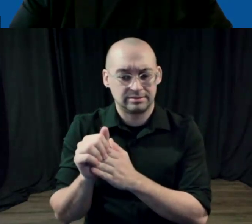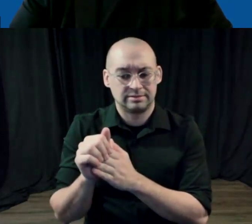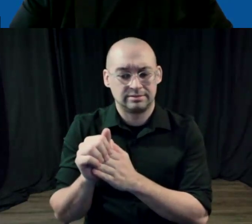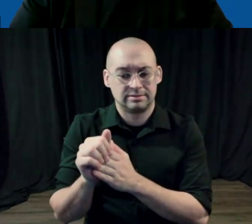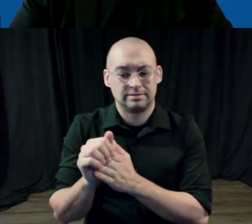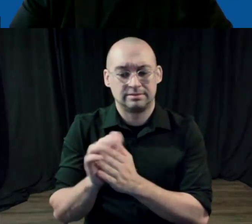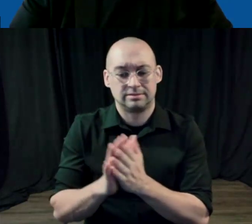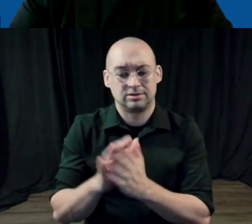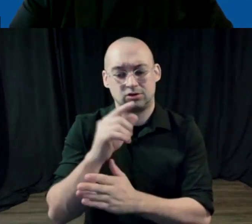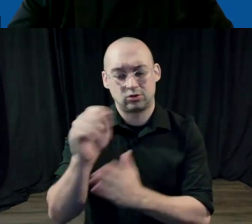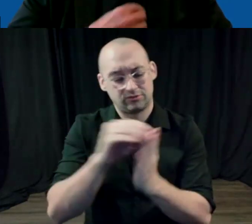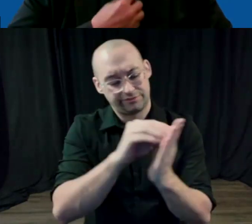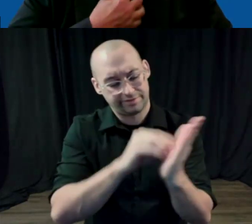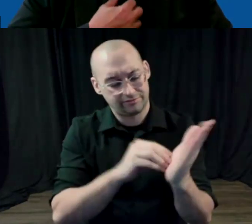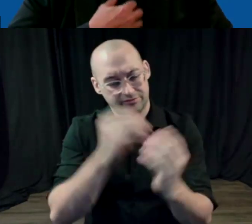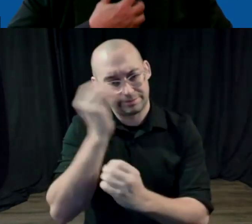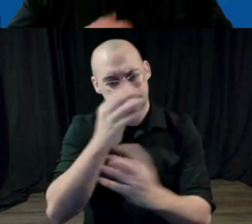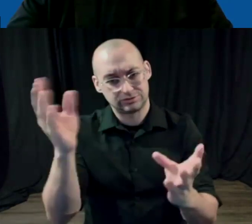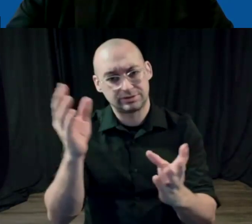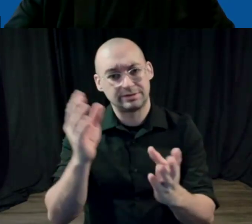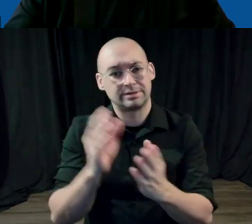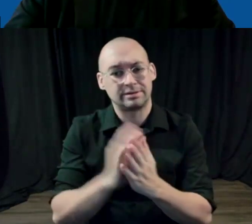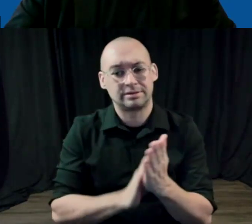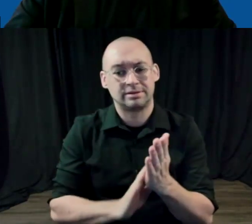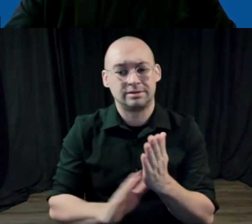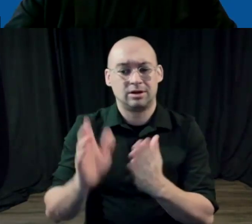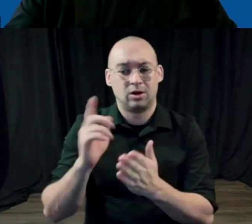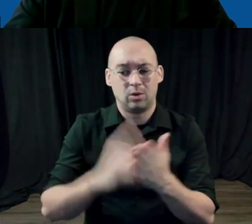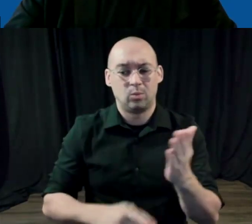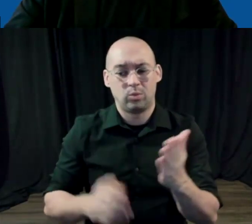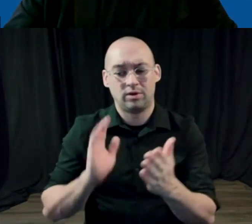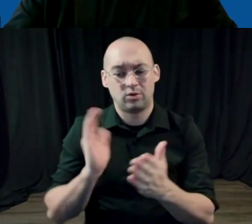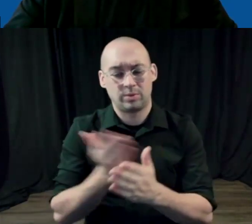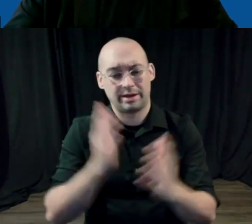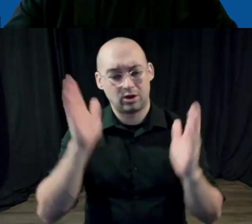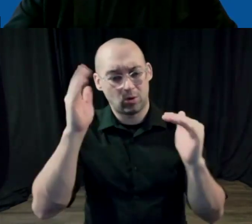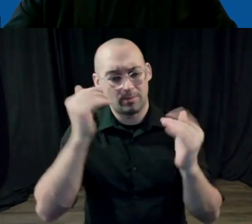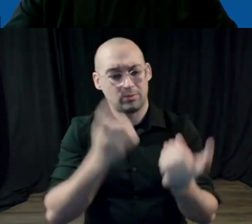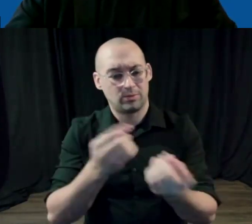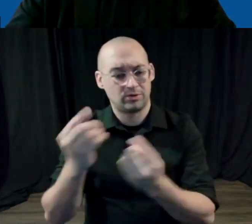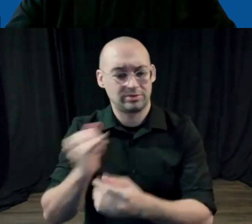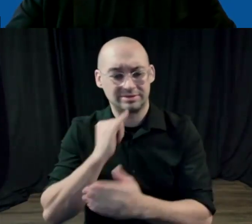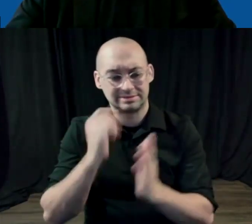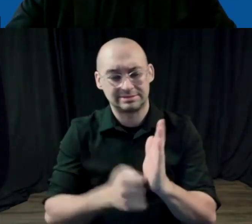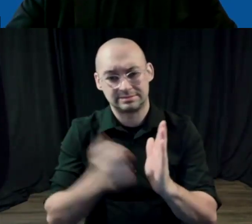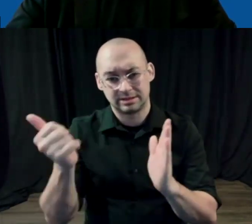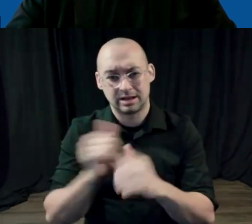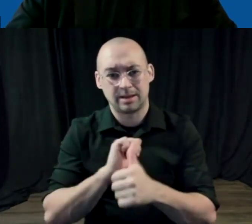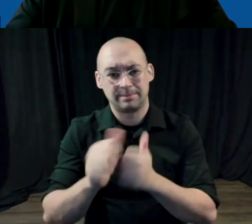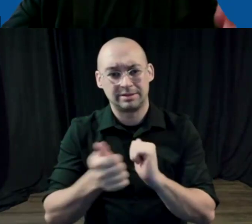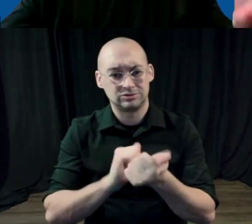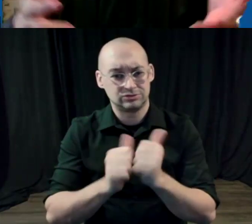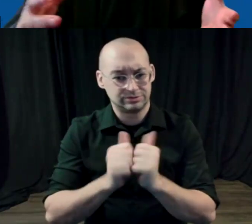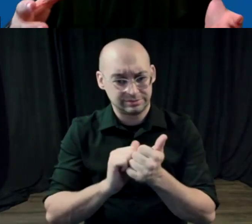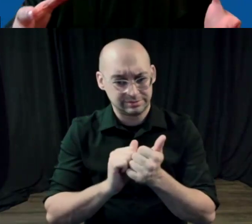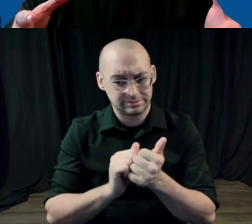to just go and fill out your information there. I think what we're hoping this will do is eliminate competition